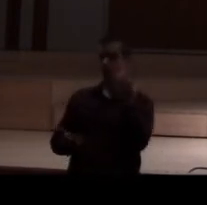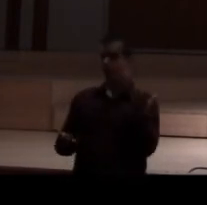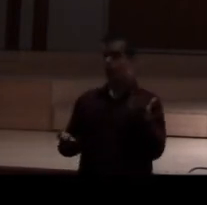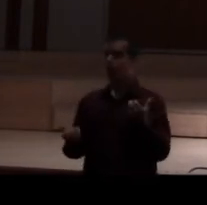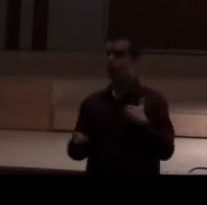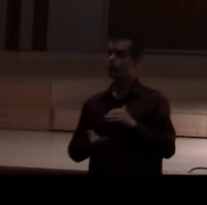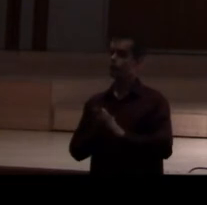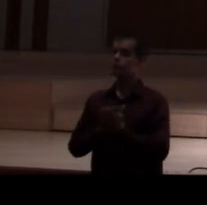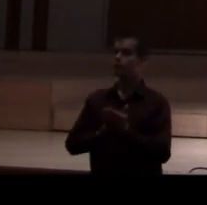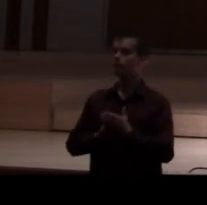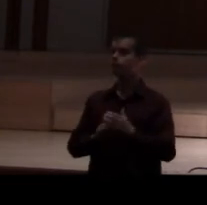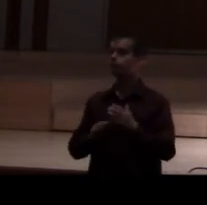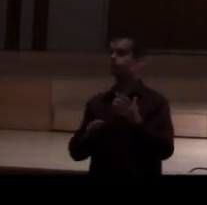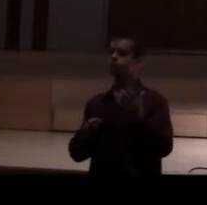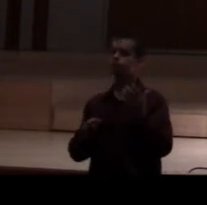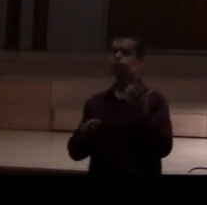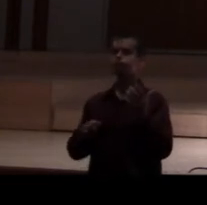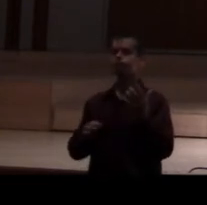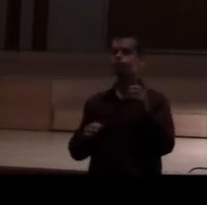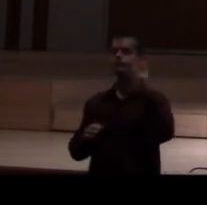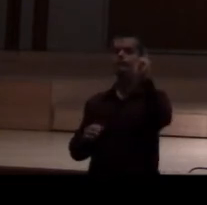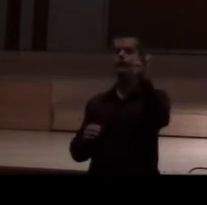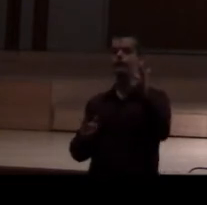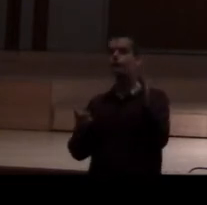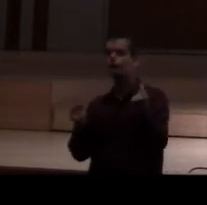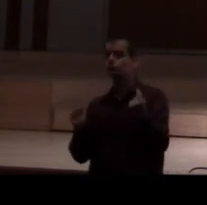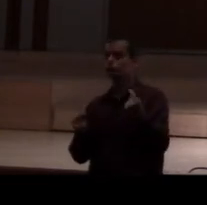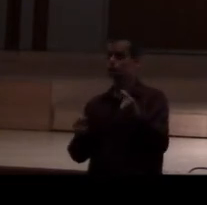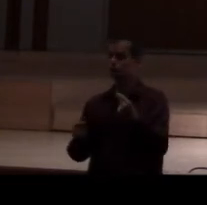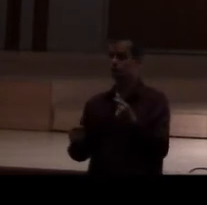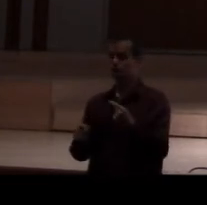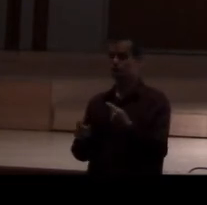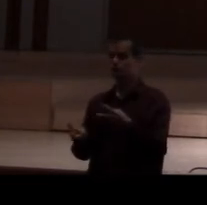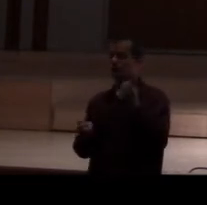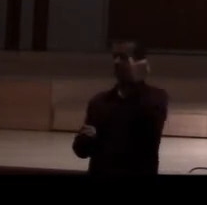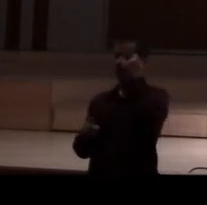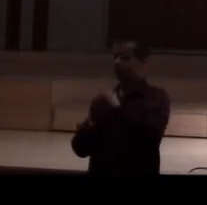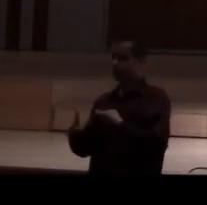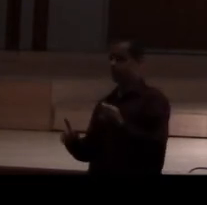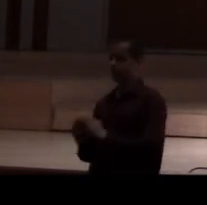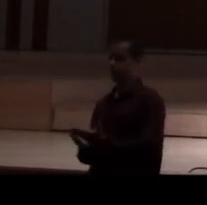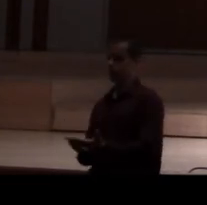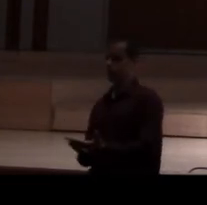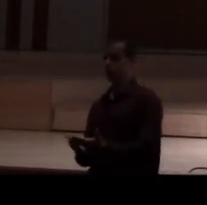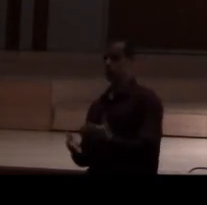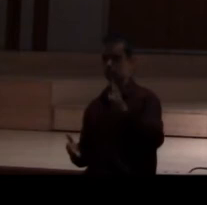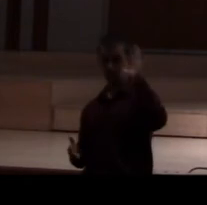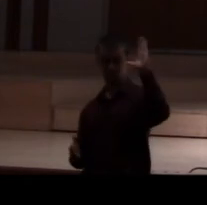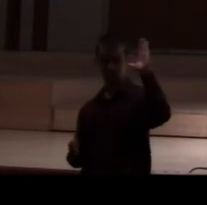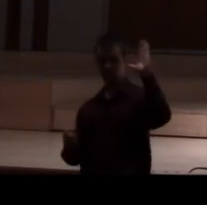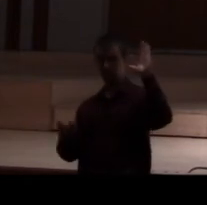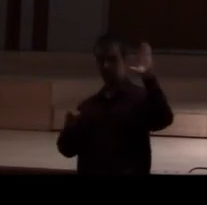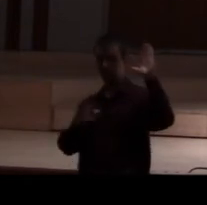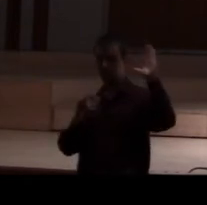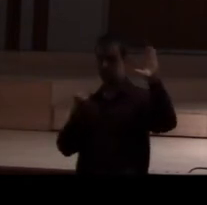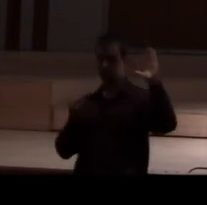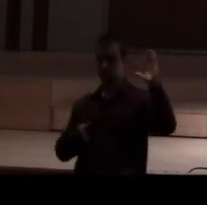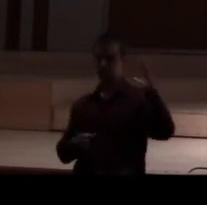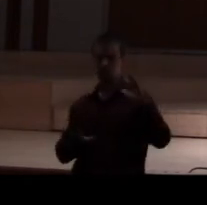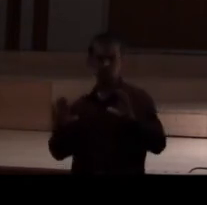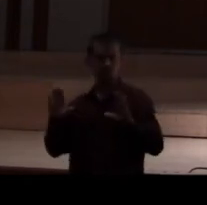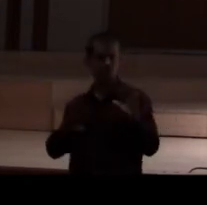you grew up from a book. How many of you think this is true? You got something you wanted to be from a book at some point. Okay, I'm seeing a lot of raised hands. It makes